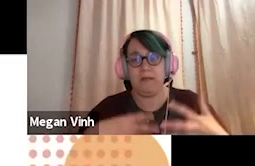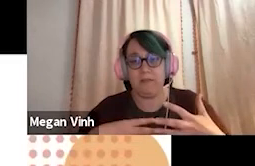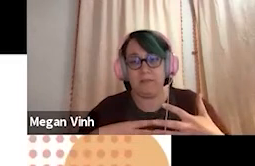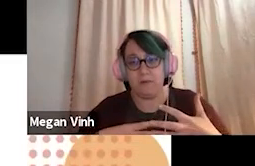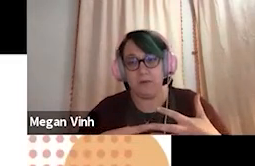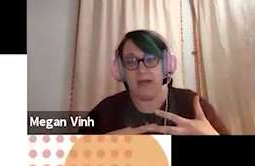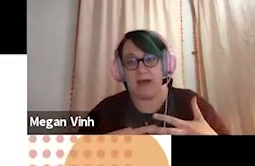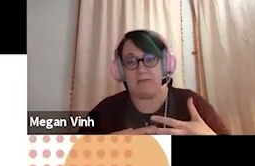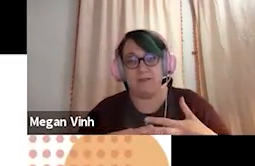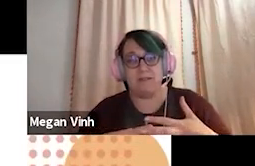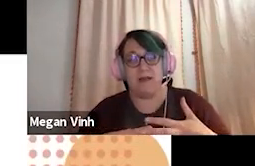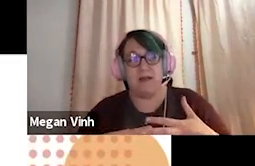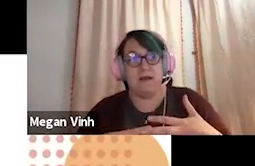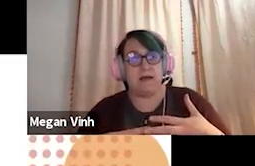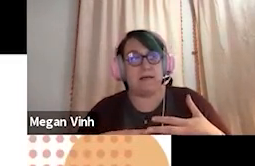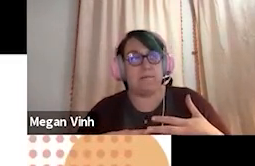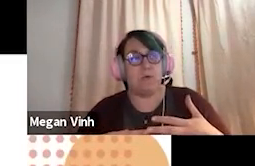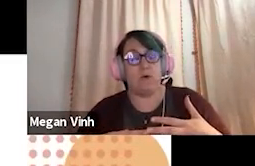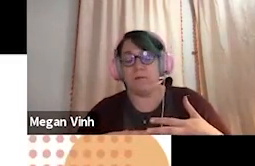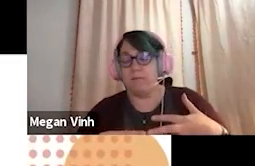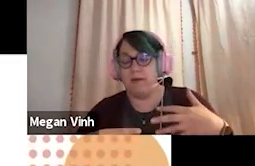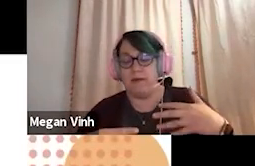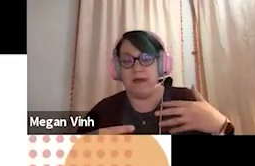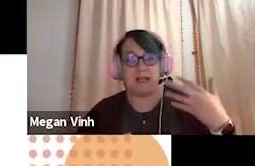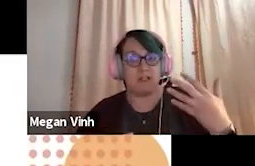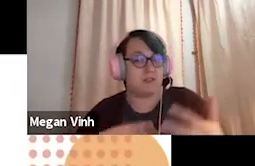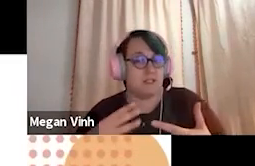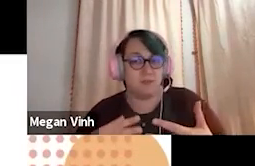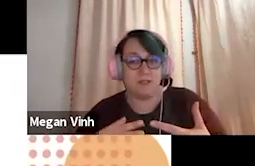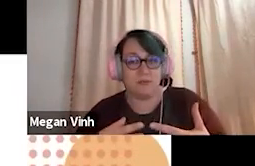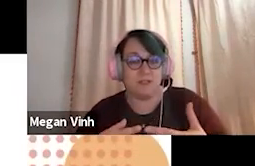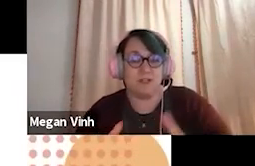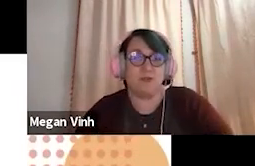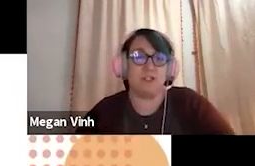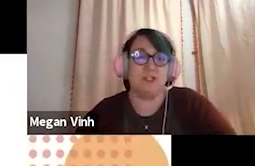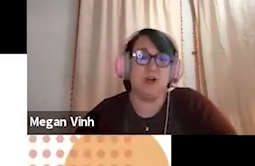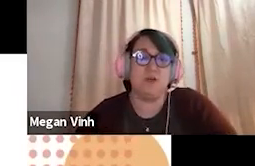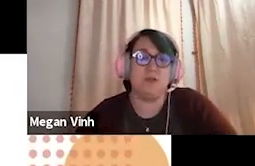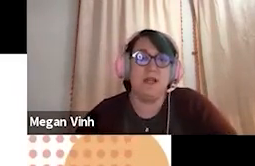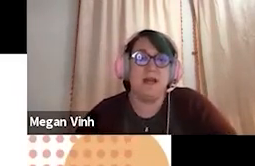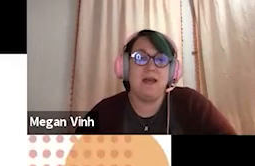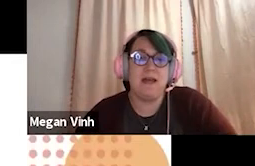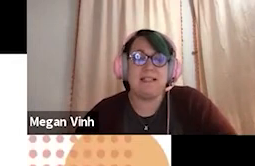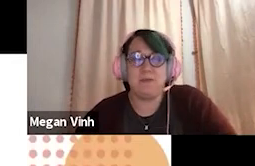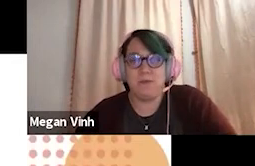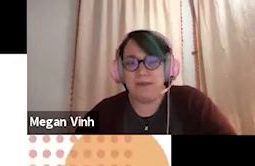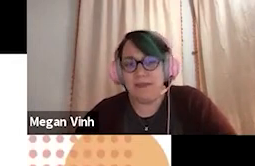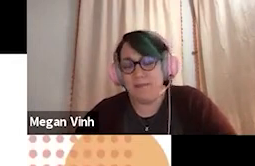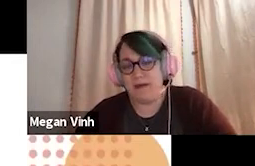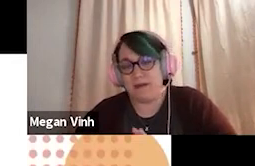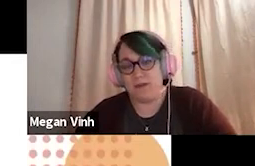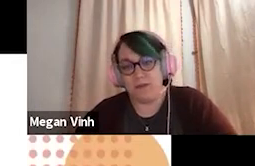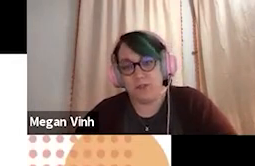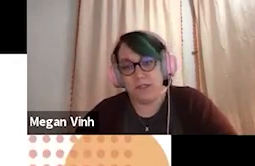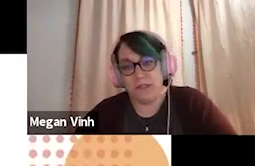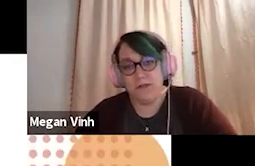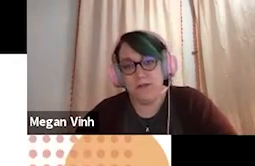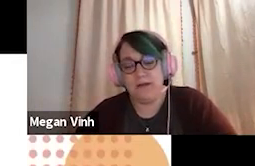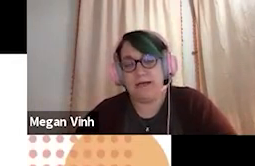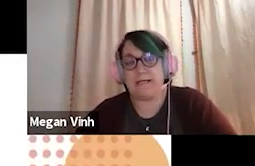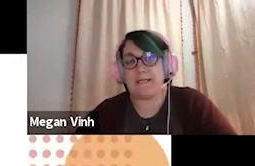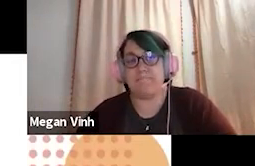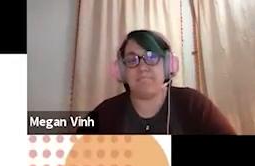a big thing that we have is, and actually this is what the research really shows, is that when we think about